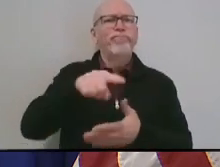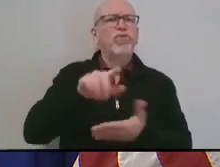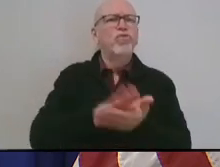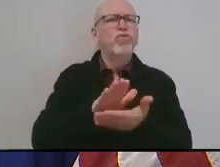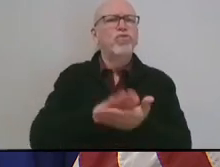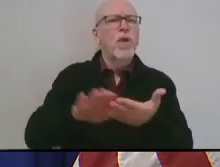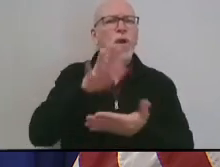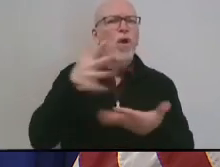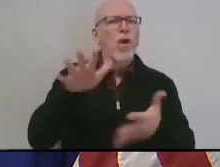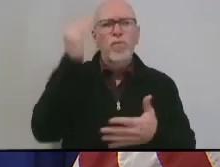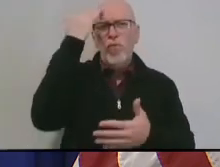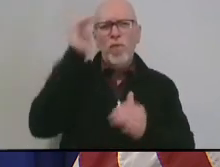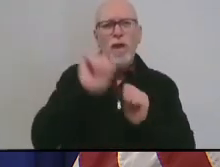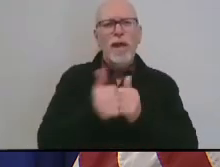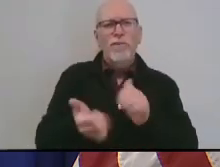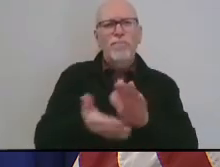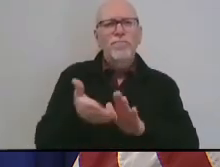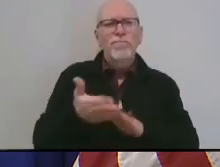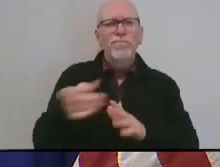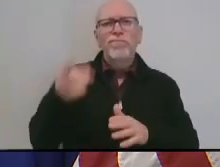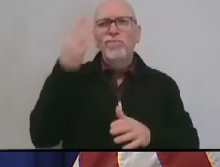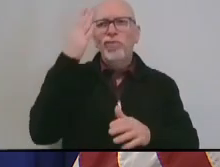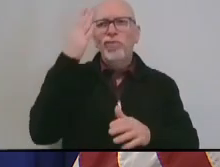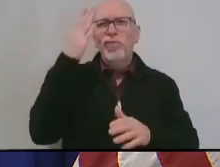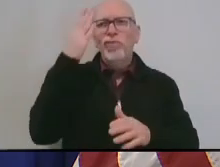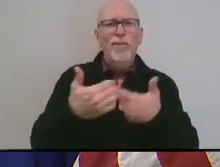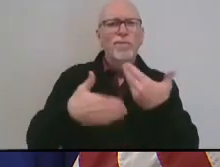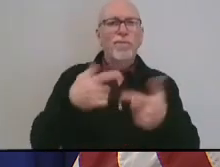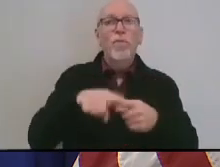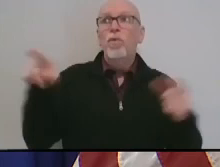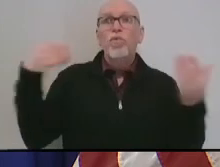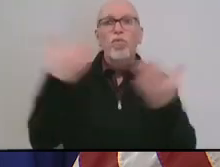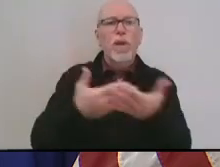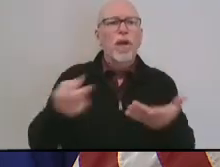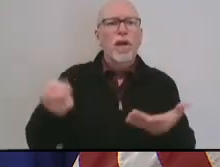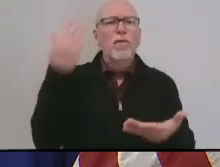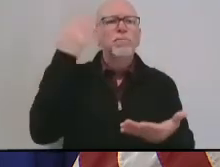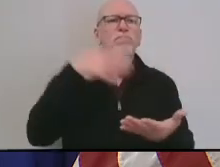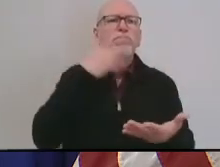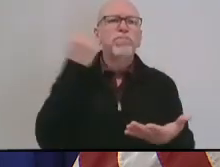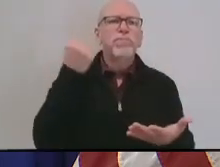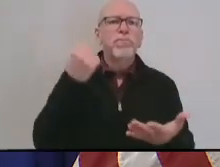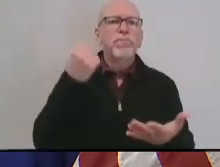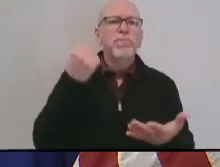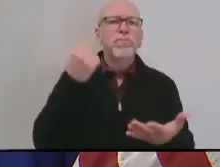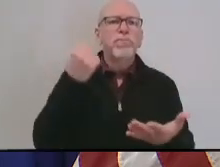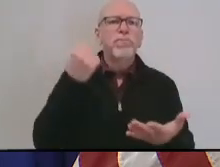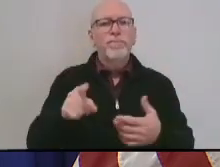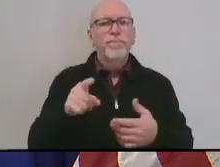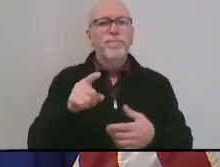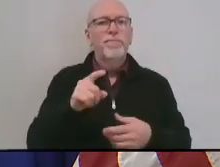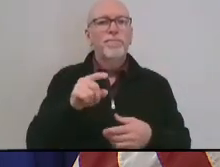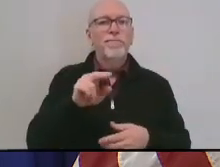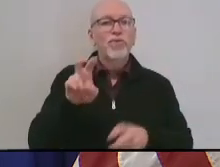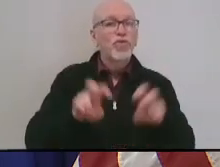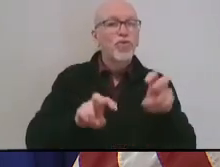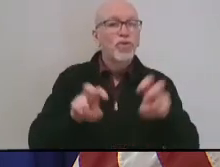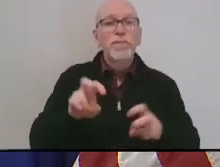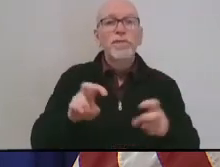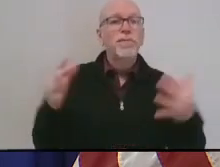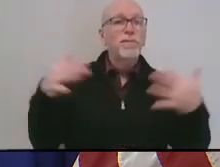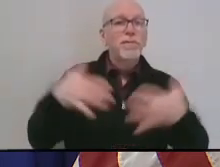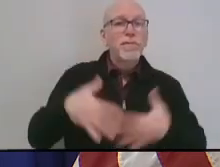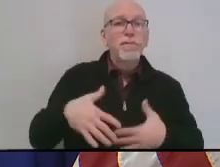the parameters once they arrive here on Hoosier soil as well. So absolutely we welcome that we're going to get,